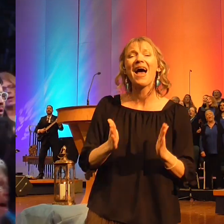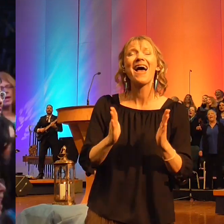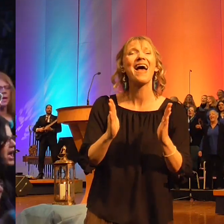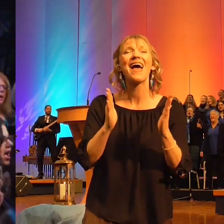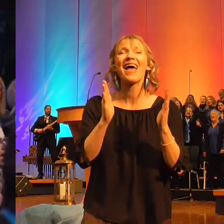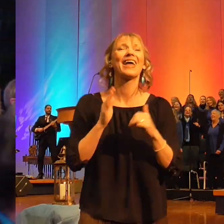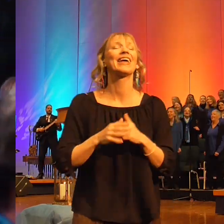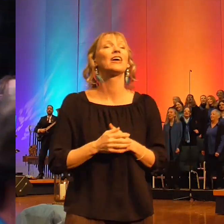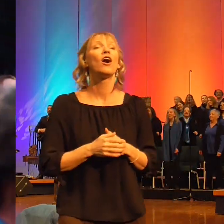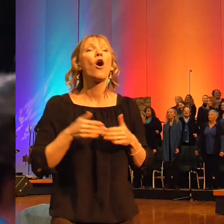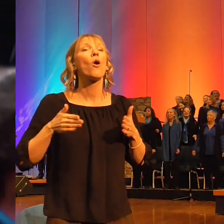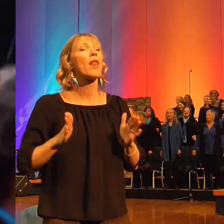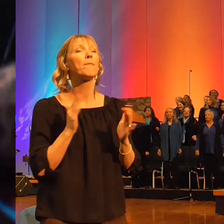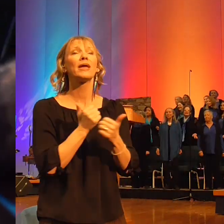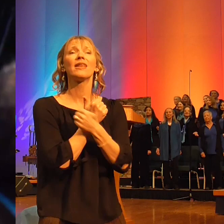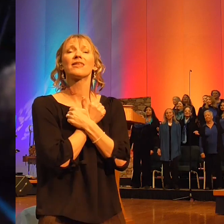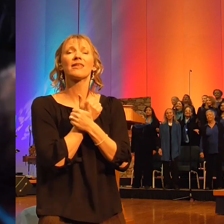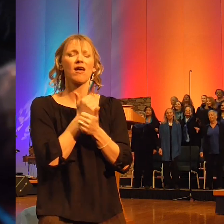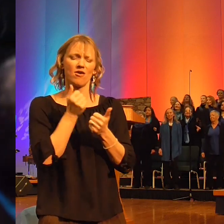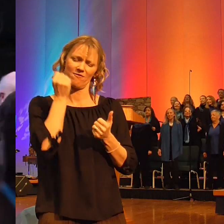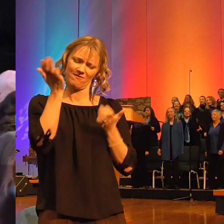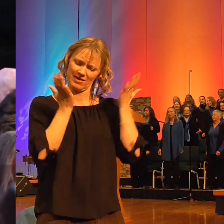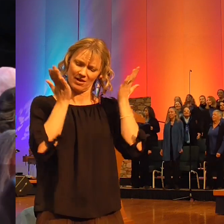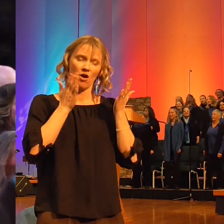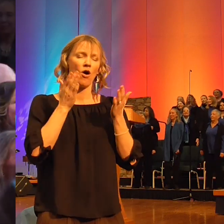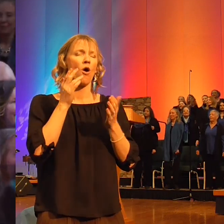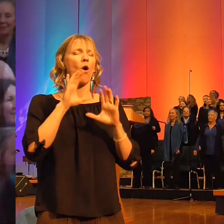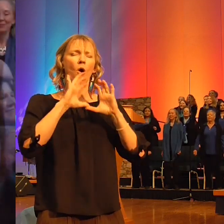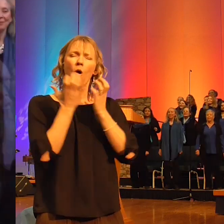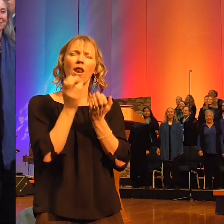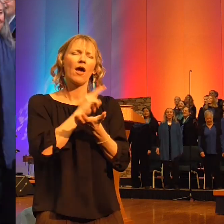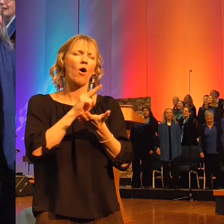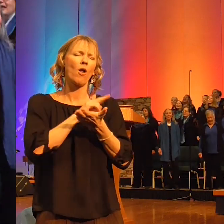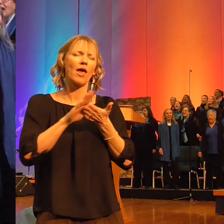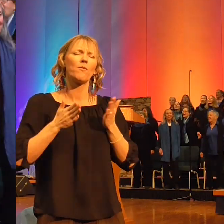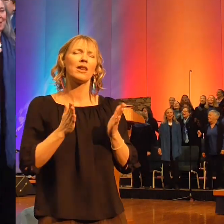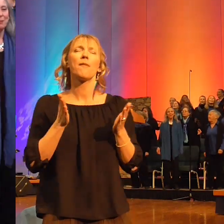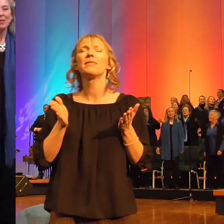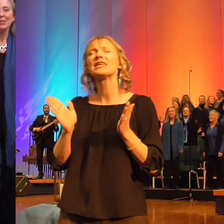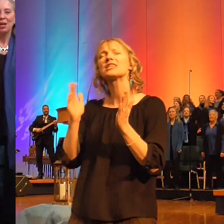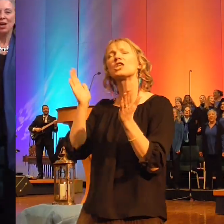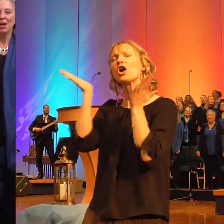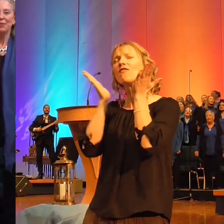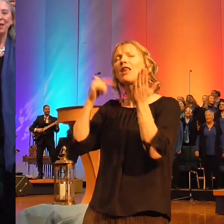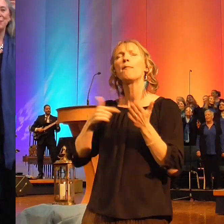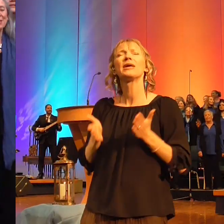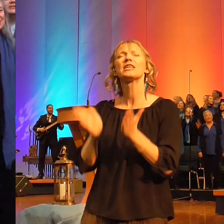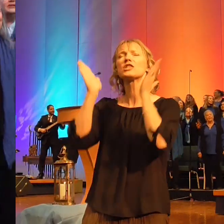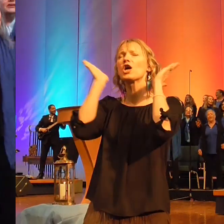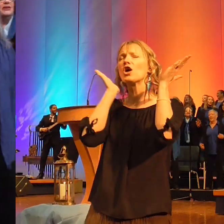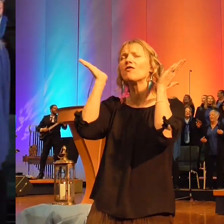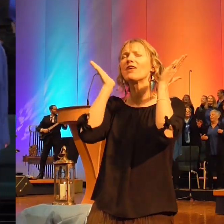holy way. Oh, let me serve in a holy, holy way.